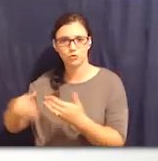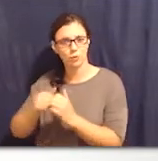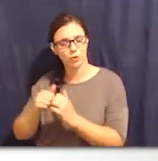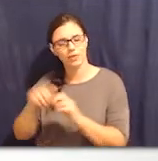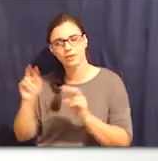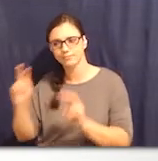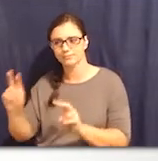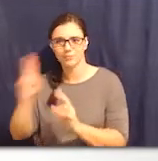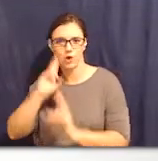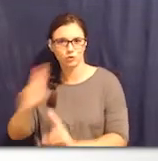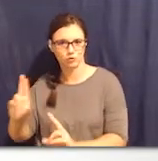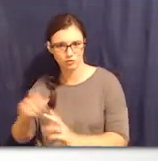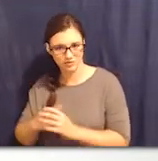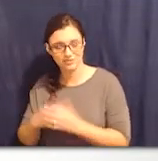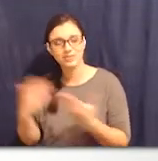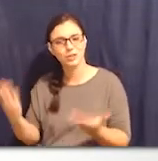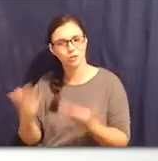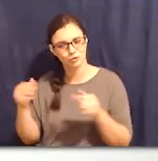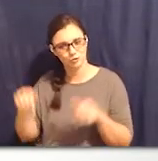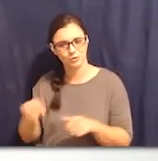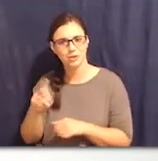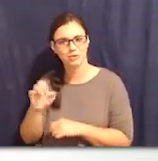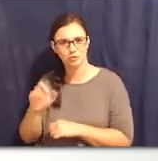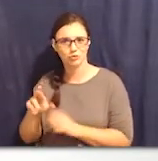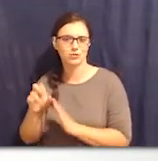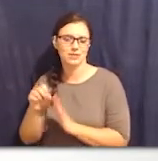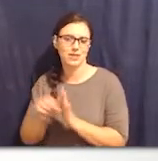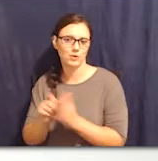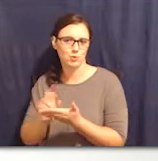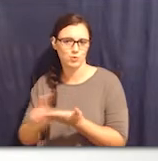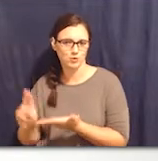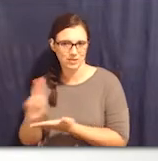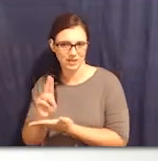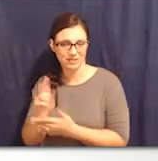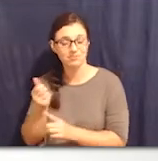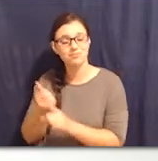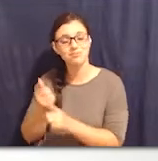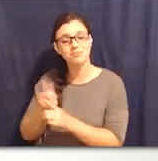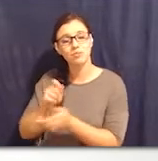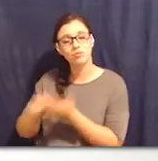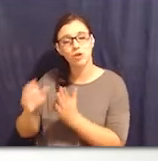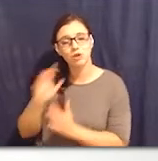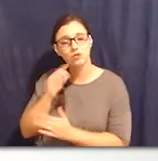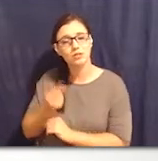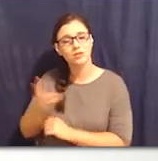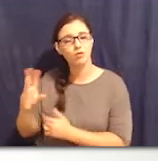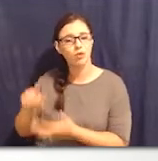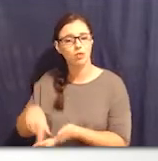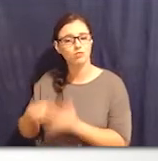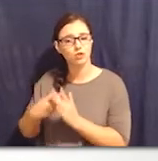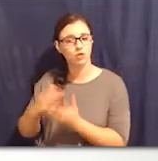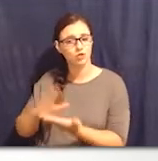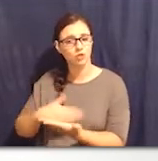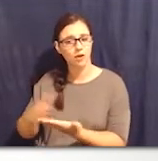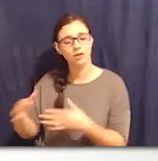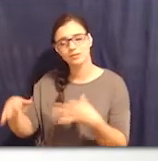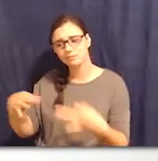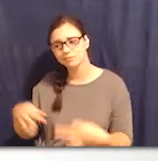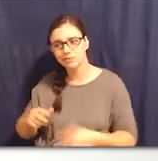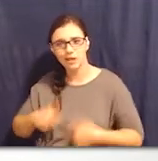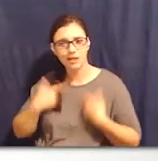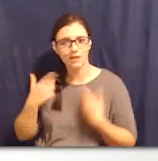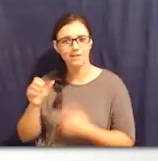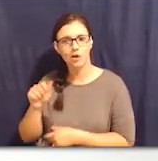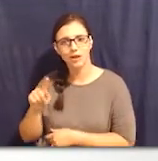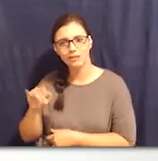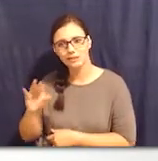in music therapy with anticipated academic honors here at Montclair State University. She is the composer of several